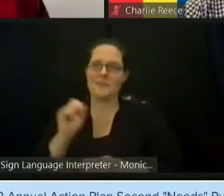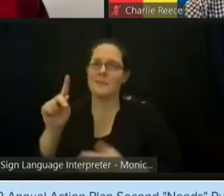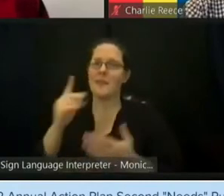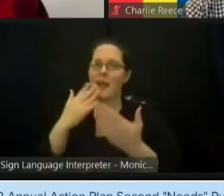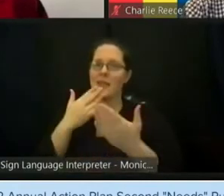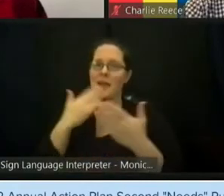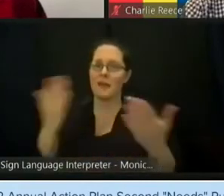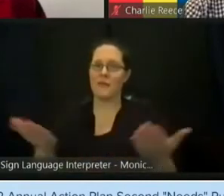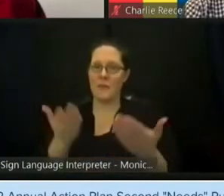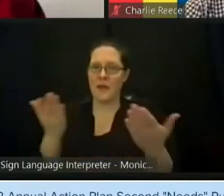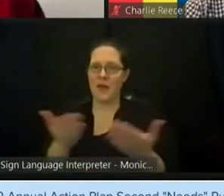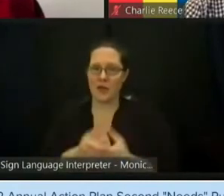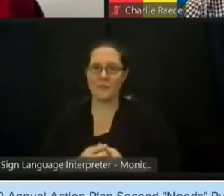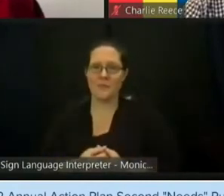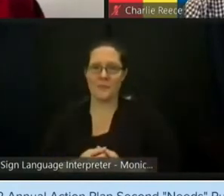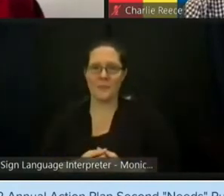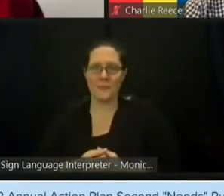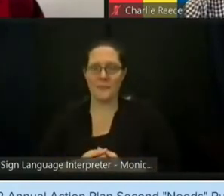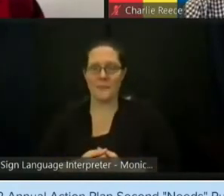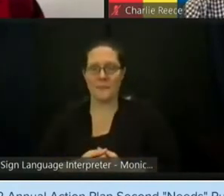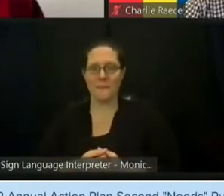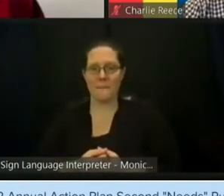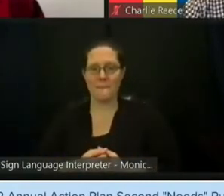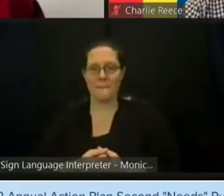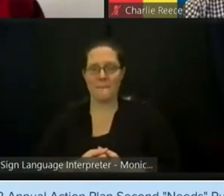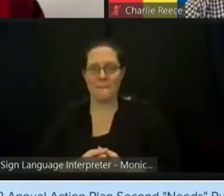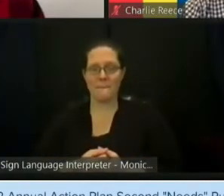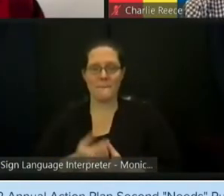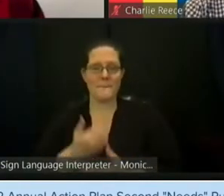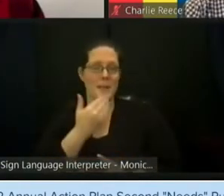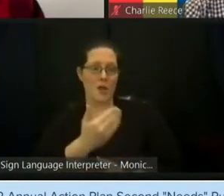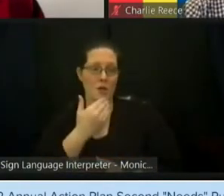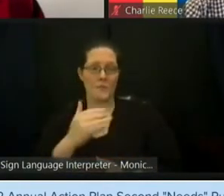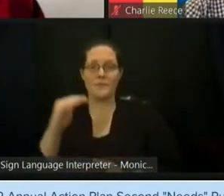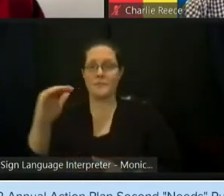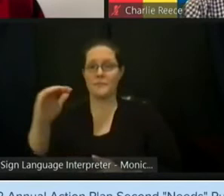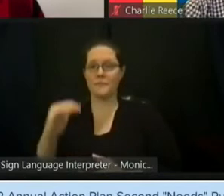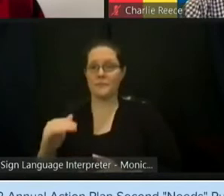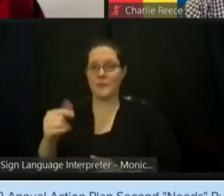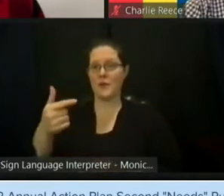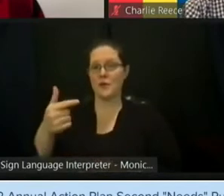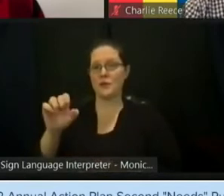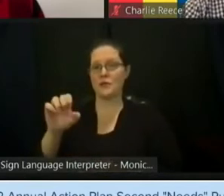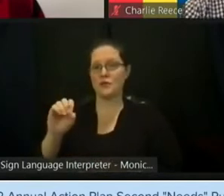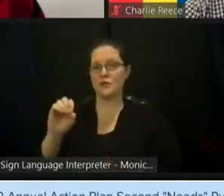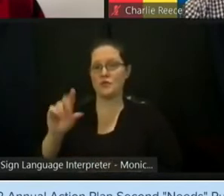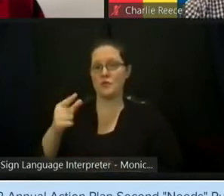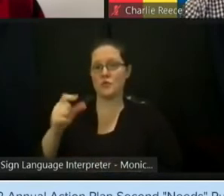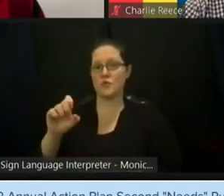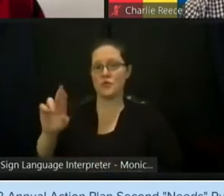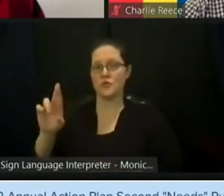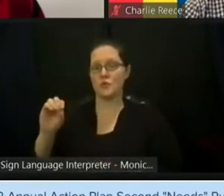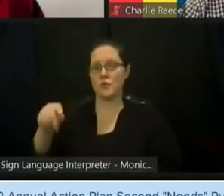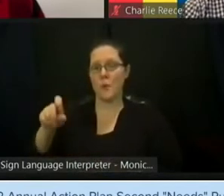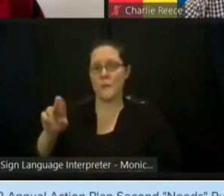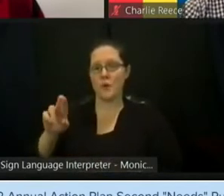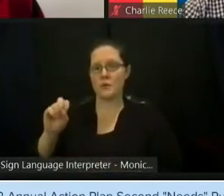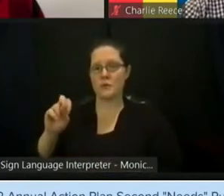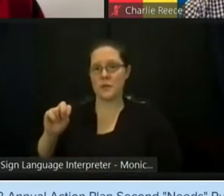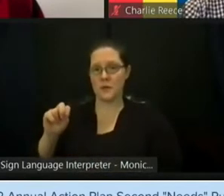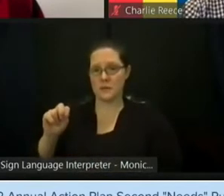us. Thank you. Next on our list is George Roberson. I don't see Mr. Roberson here as